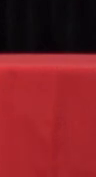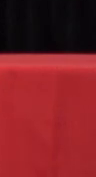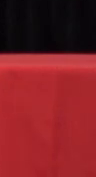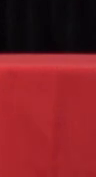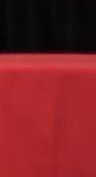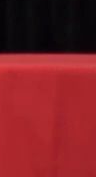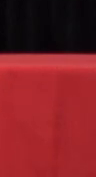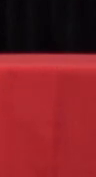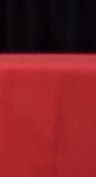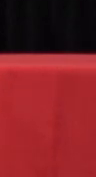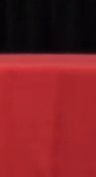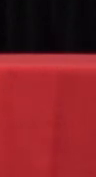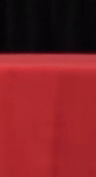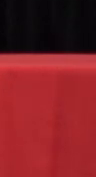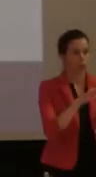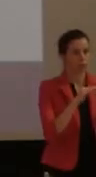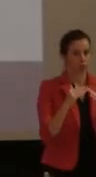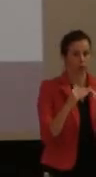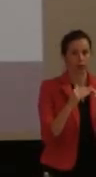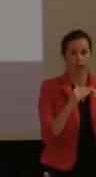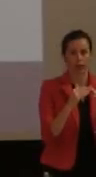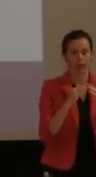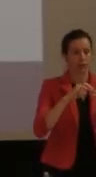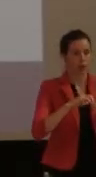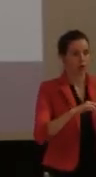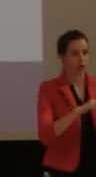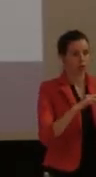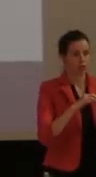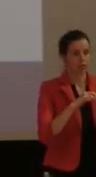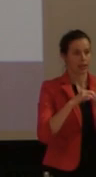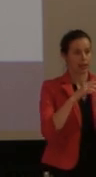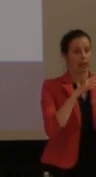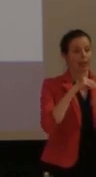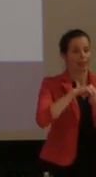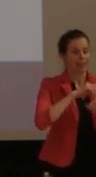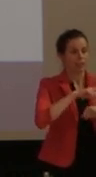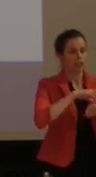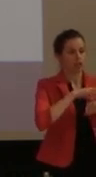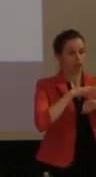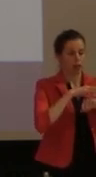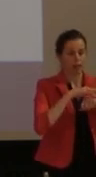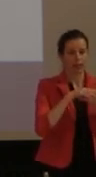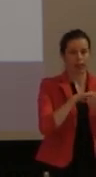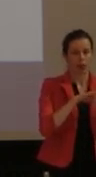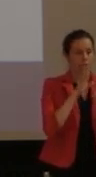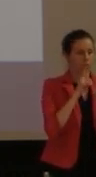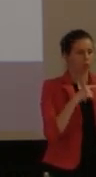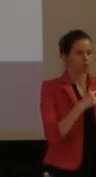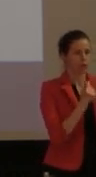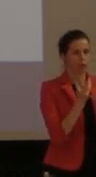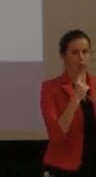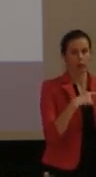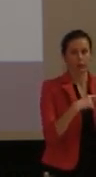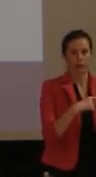patchworks of community and NNLM partners in geographic areas. I'll show a couple examples in a